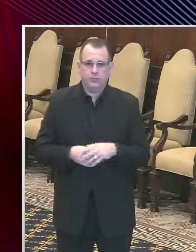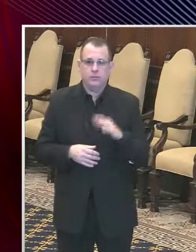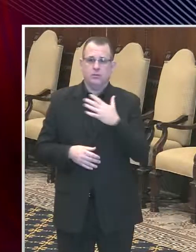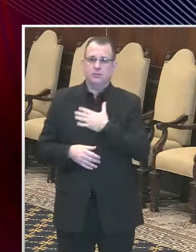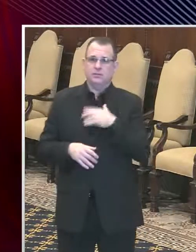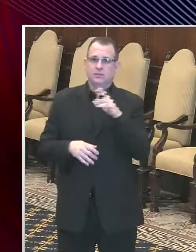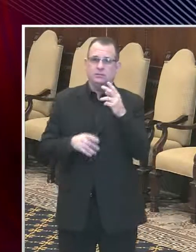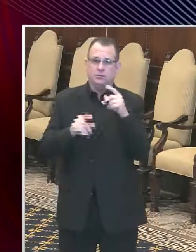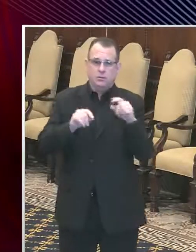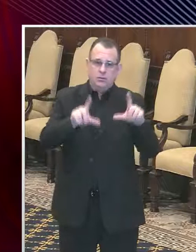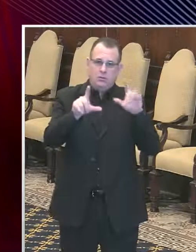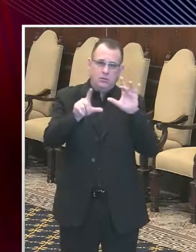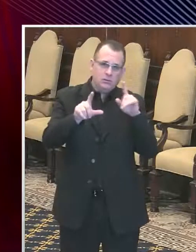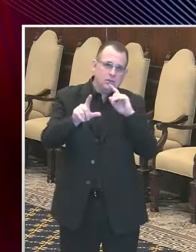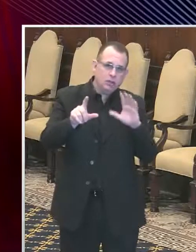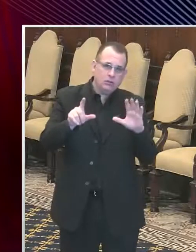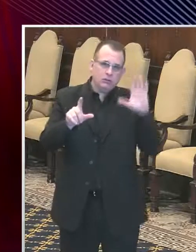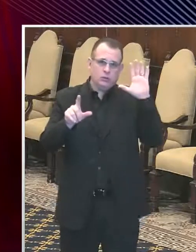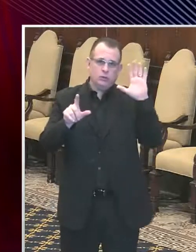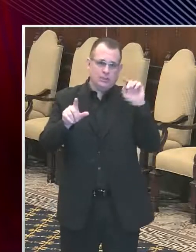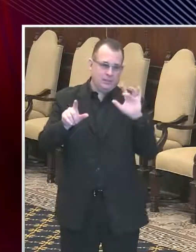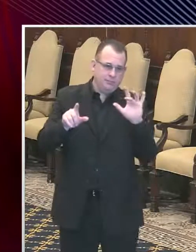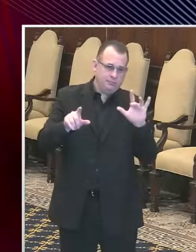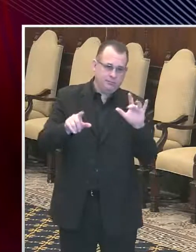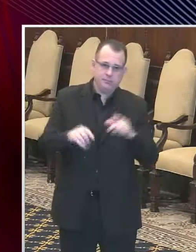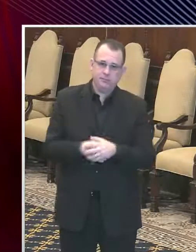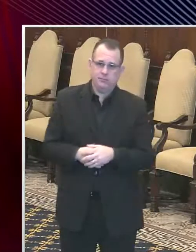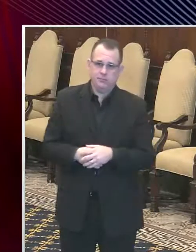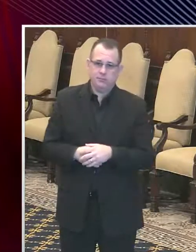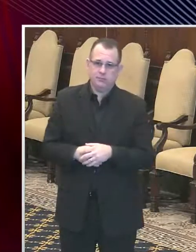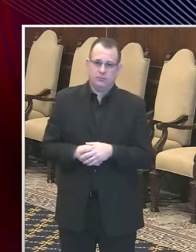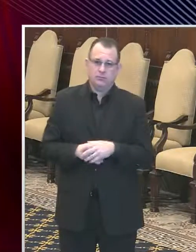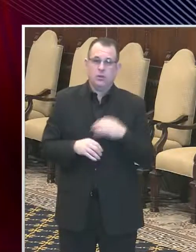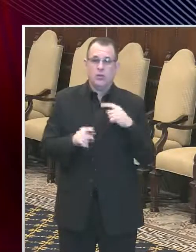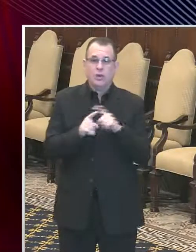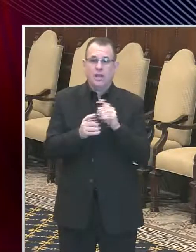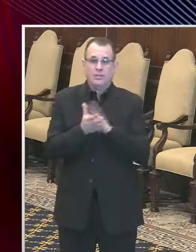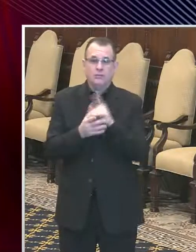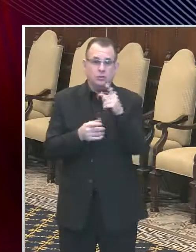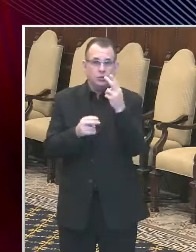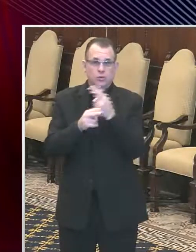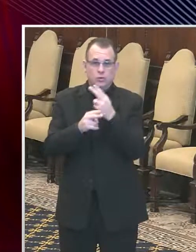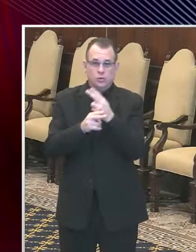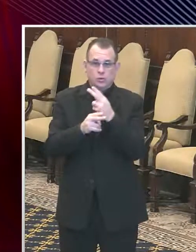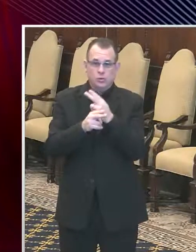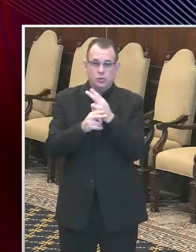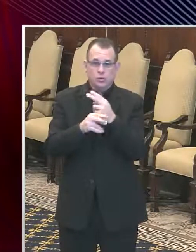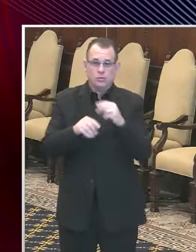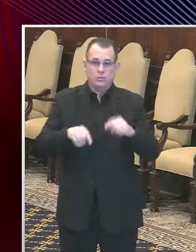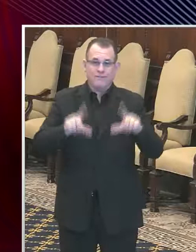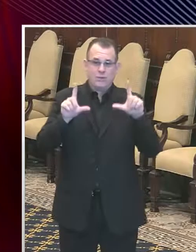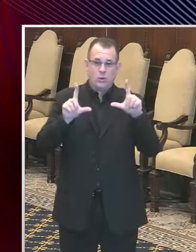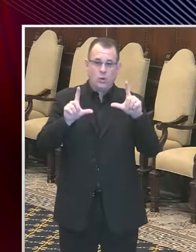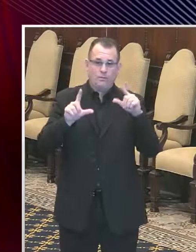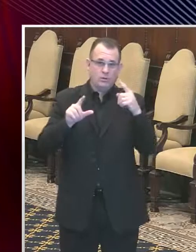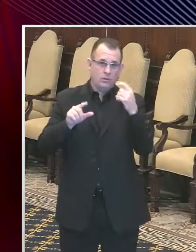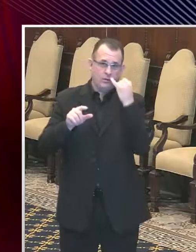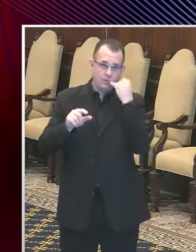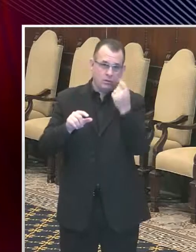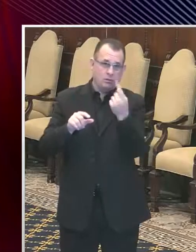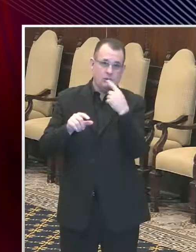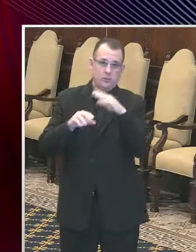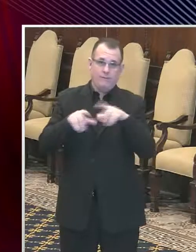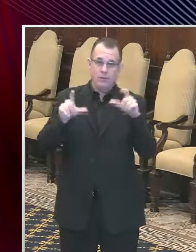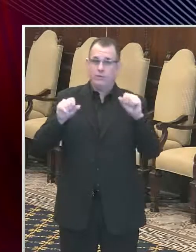can be found under the participants list. We also ask that you use video to ask your question if you are able, and we